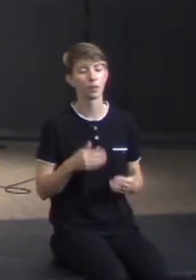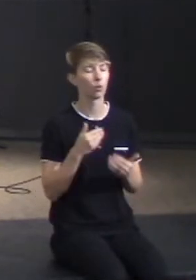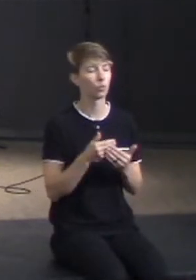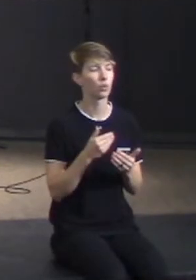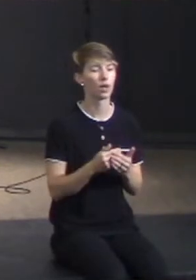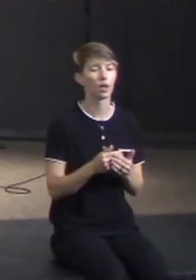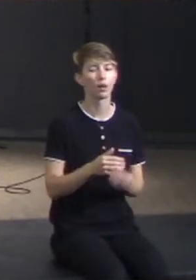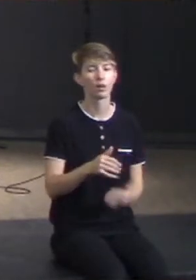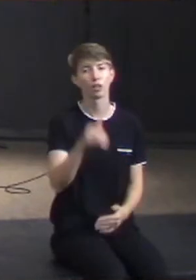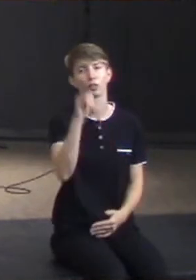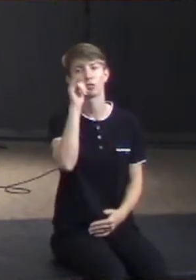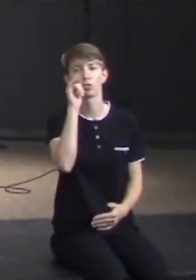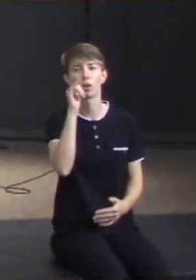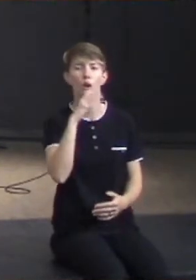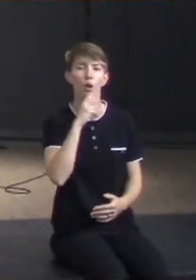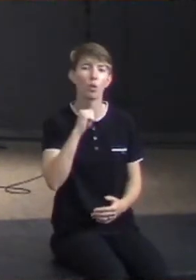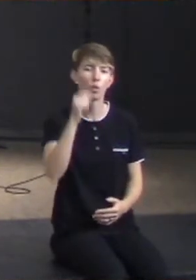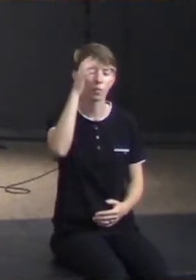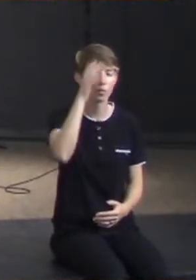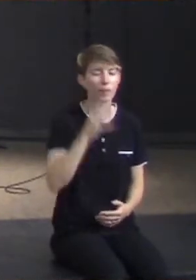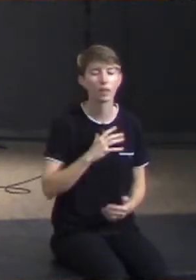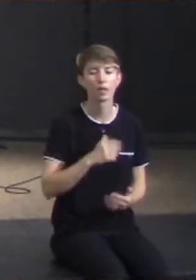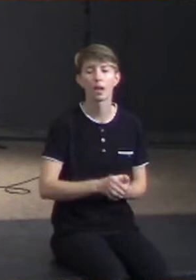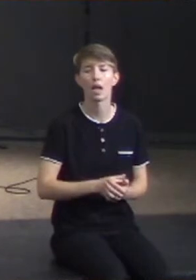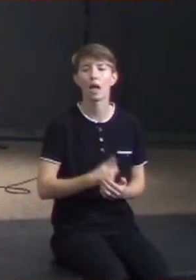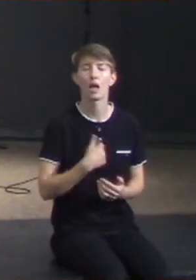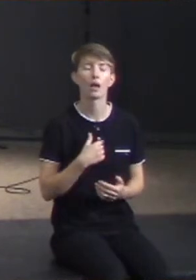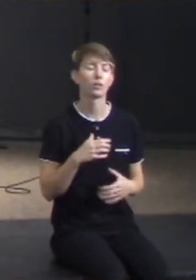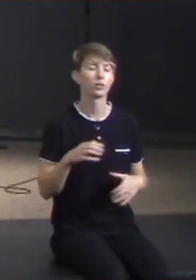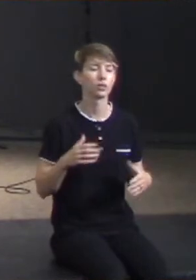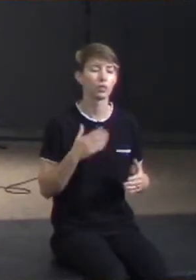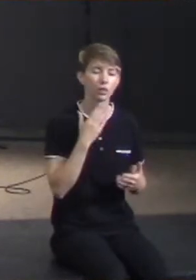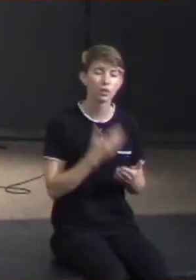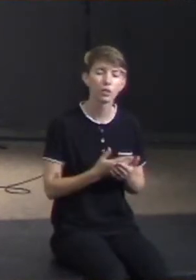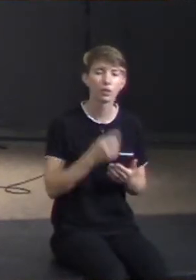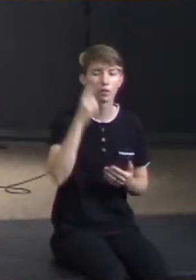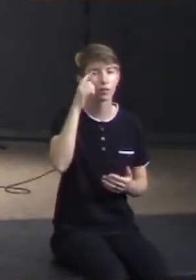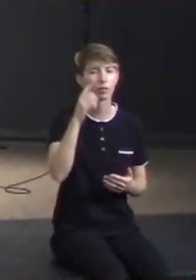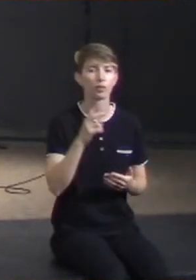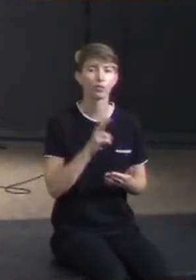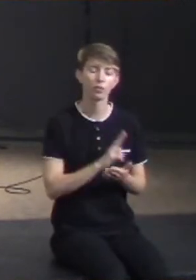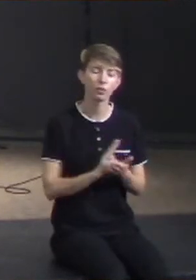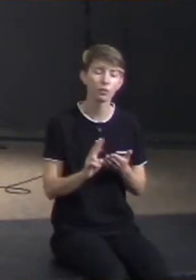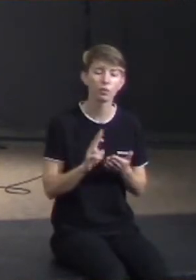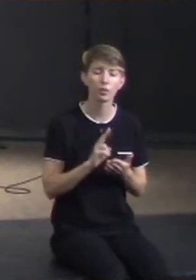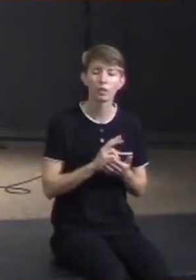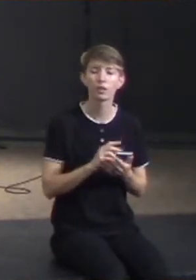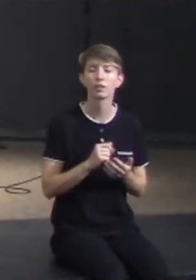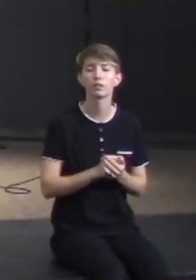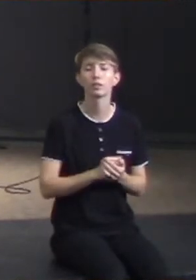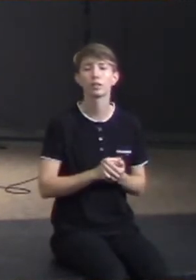And I did great for a couple of weeks, but it got me, and I'm here again.